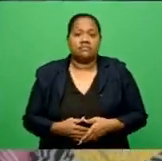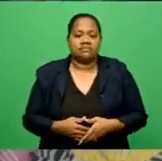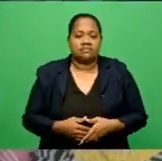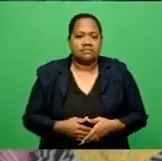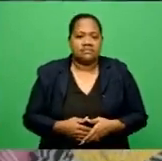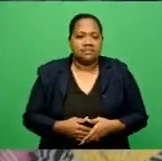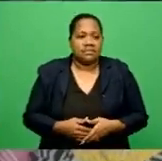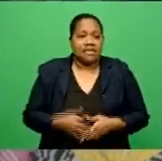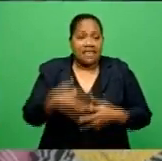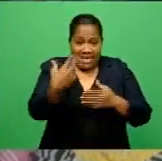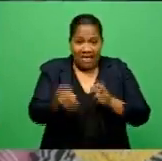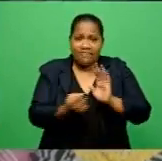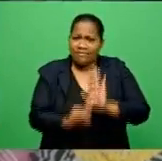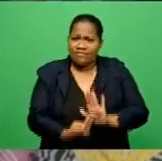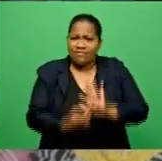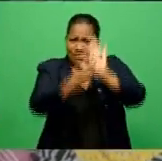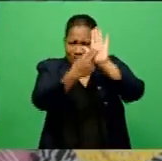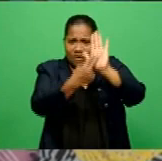are in the North with